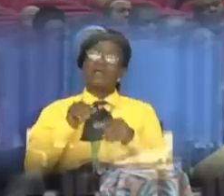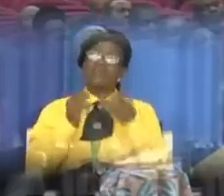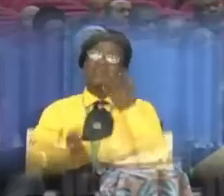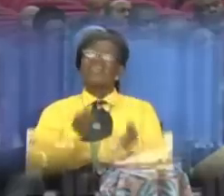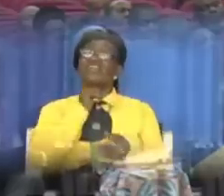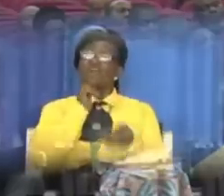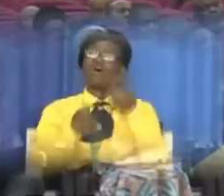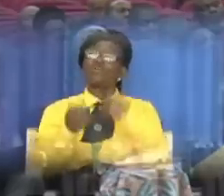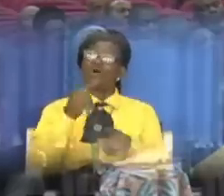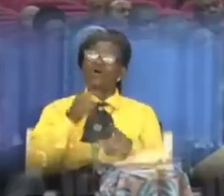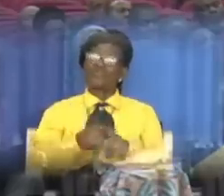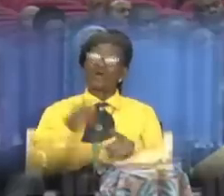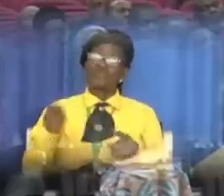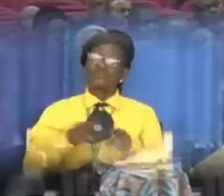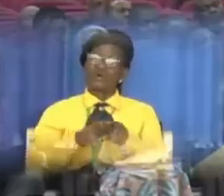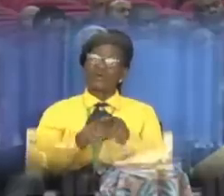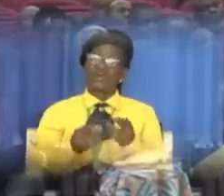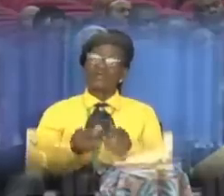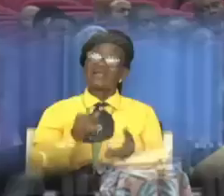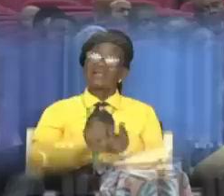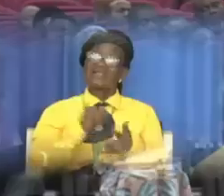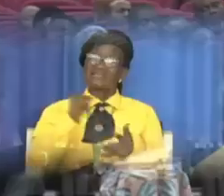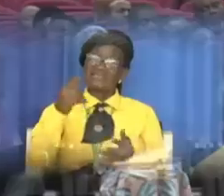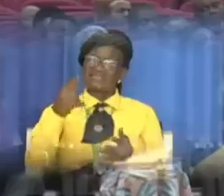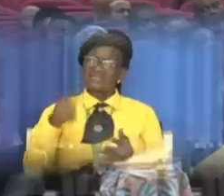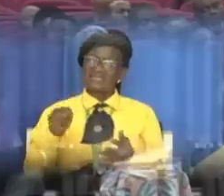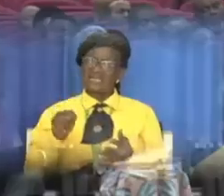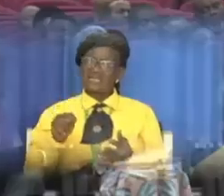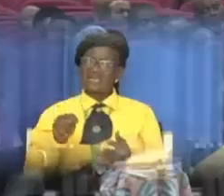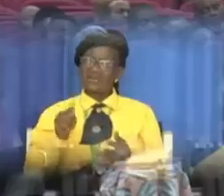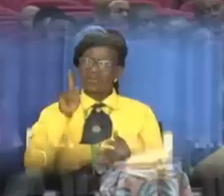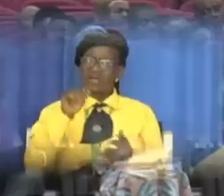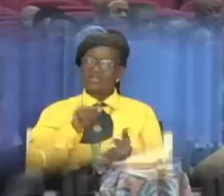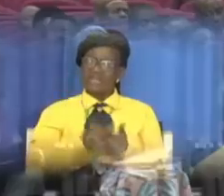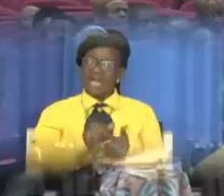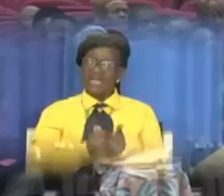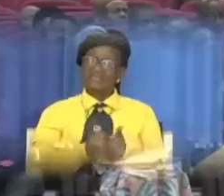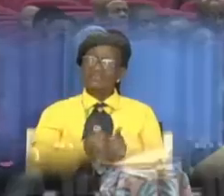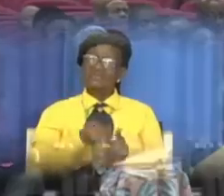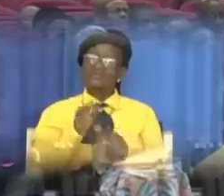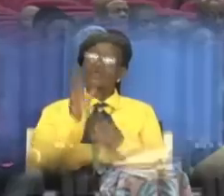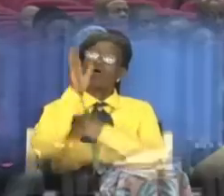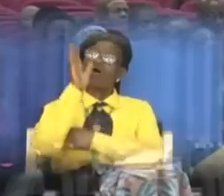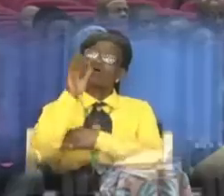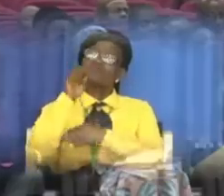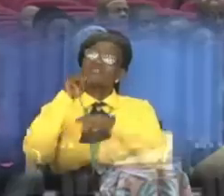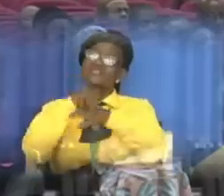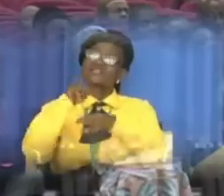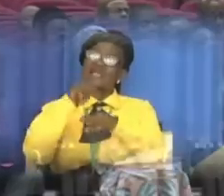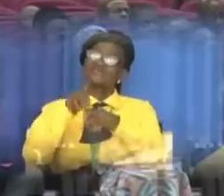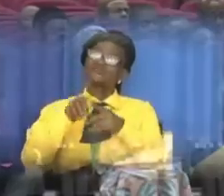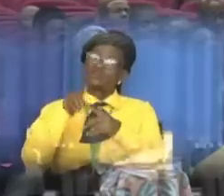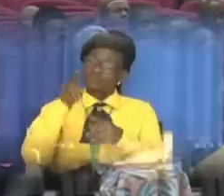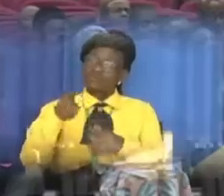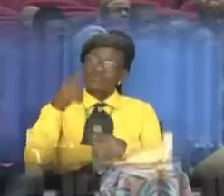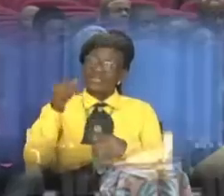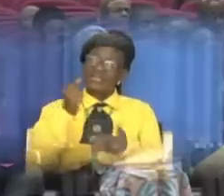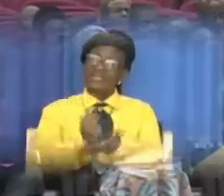to you that can help you. That's the proverb. In Yoruba, they